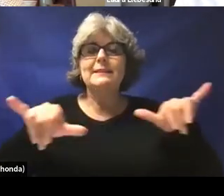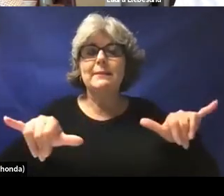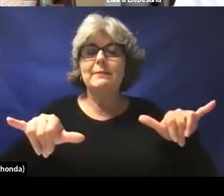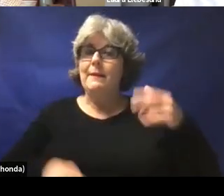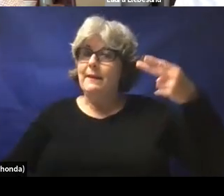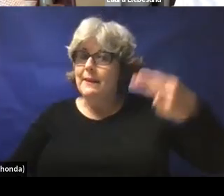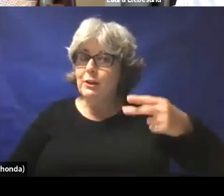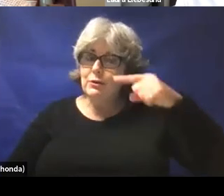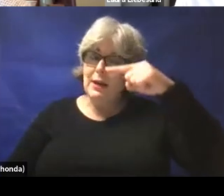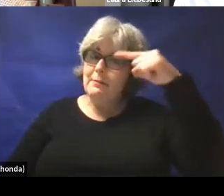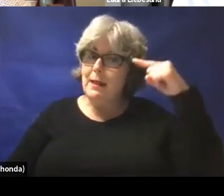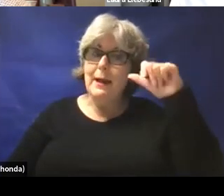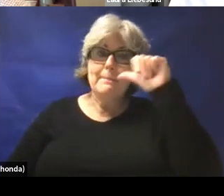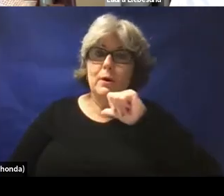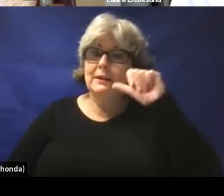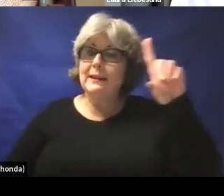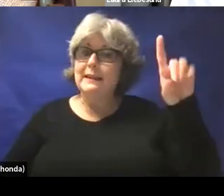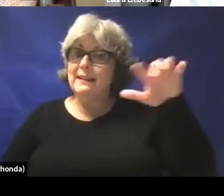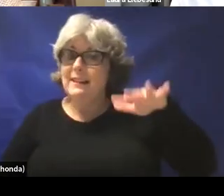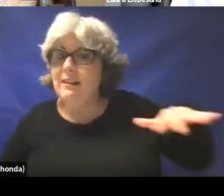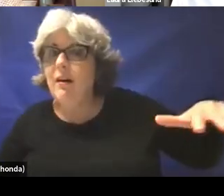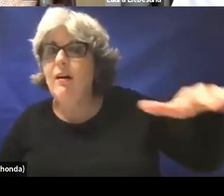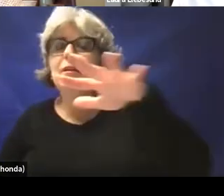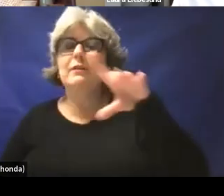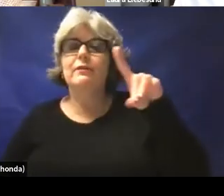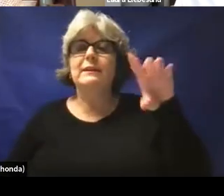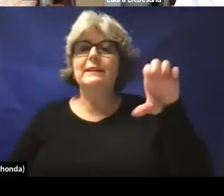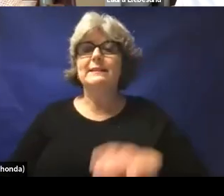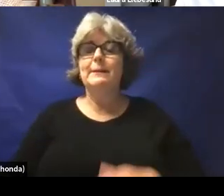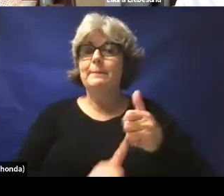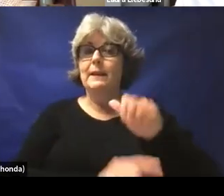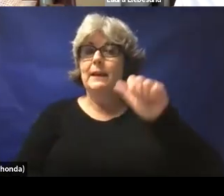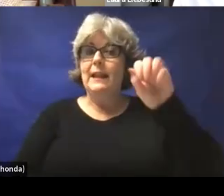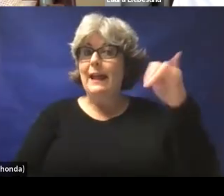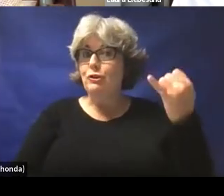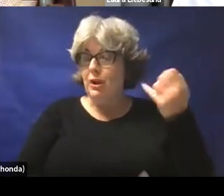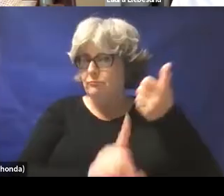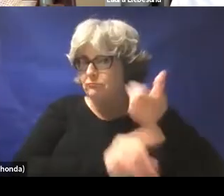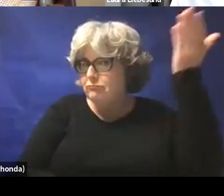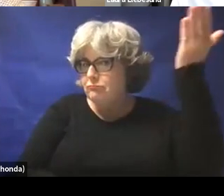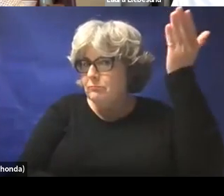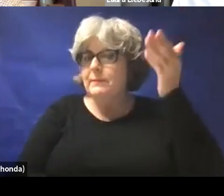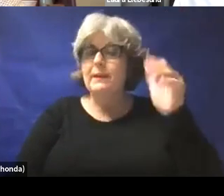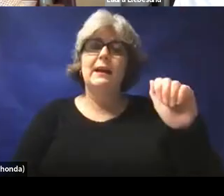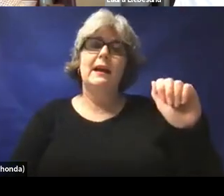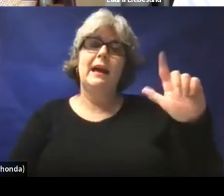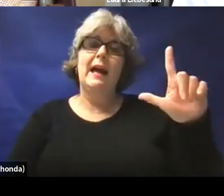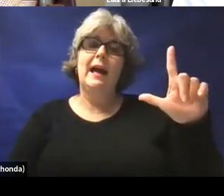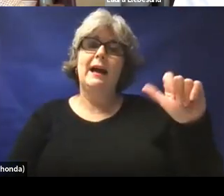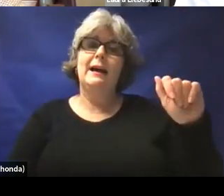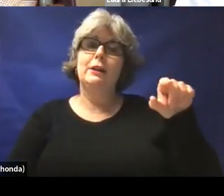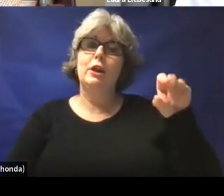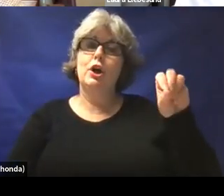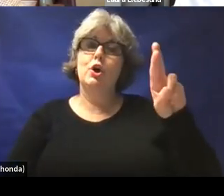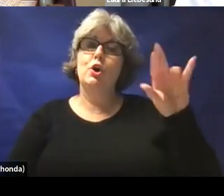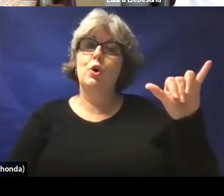of Black bartending in DC and Black bars across DC. And she actually did a lecture at the Allegory Bar at Eden that